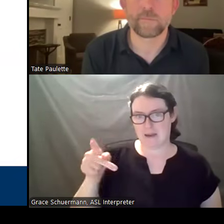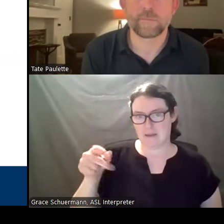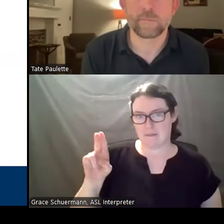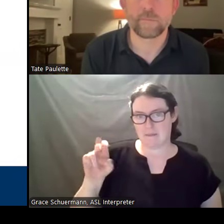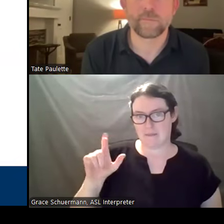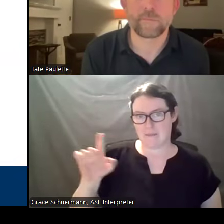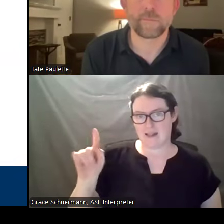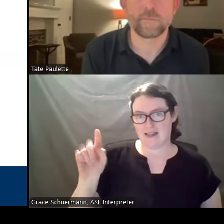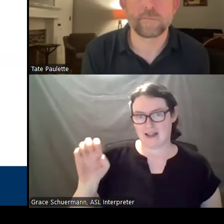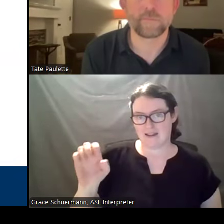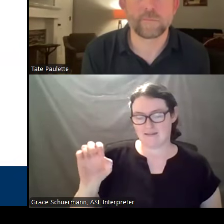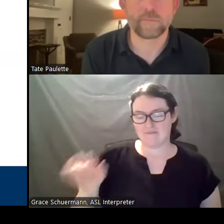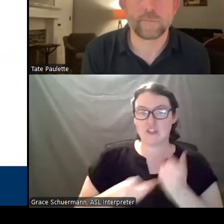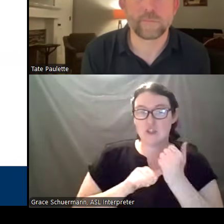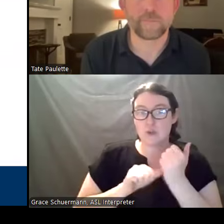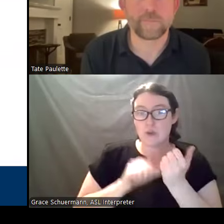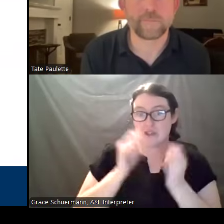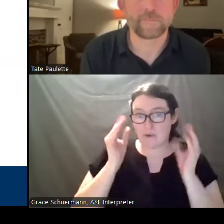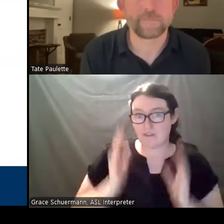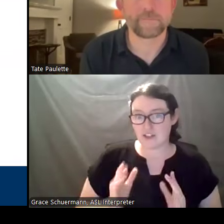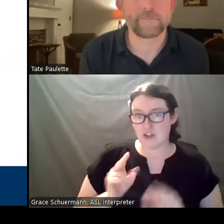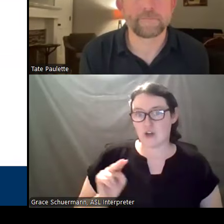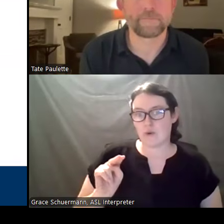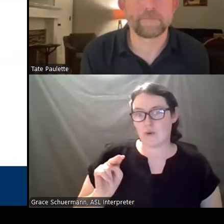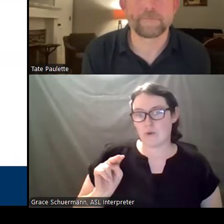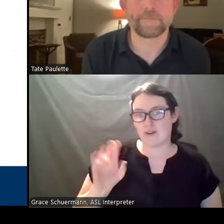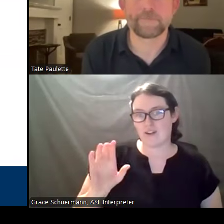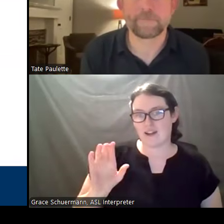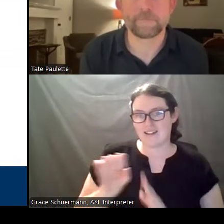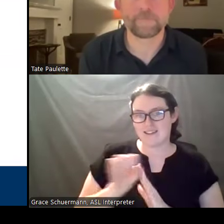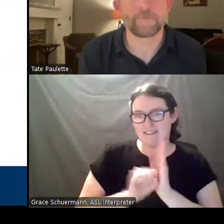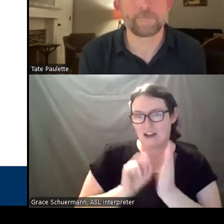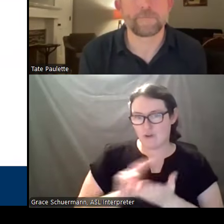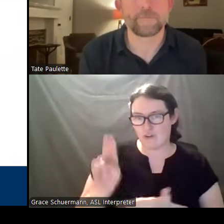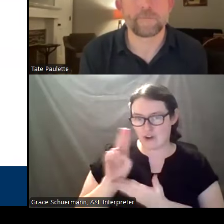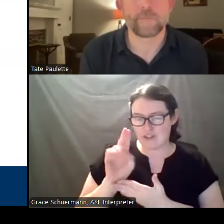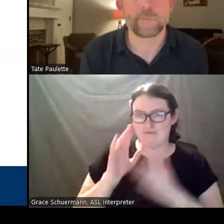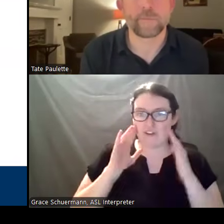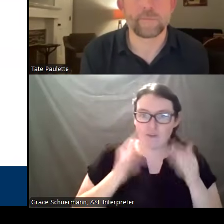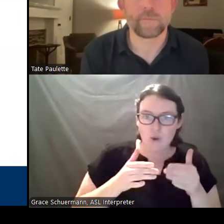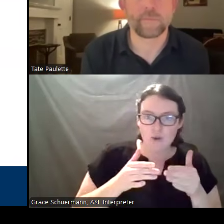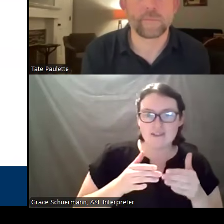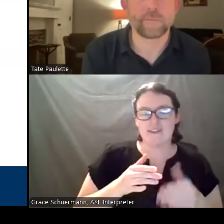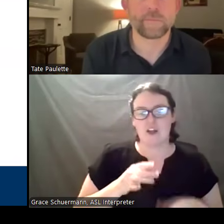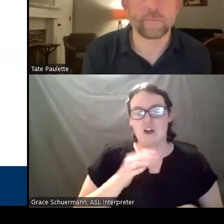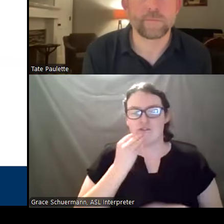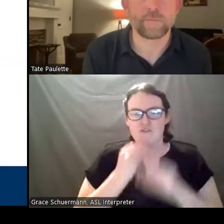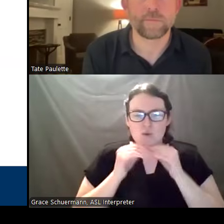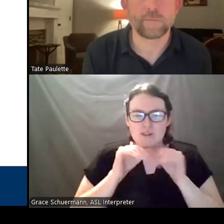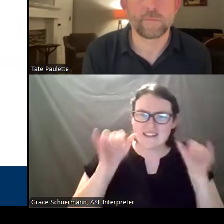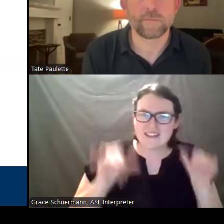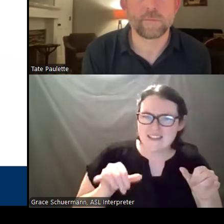Department of History at North Carolina State University, where his research and teaching focus on the food systems as